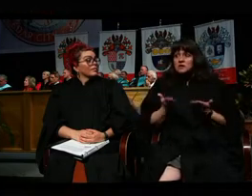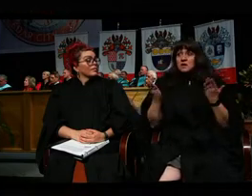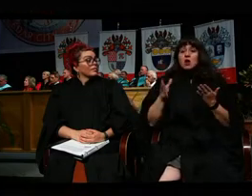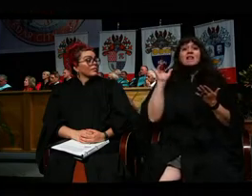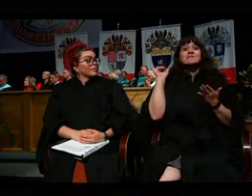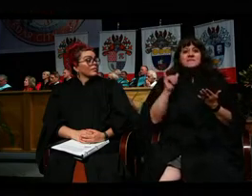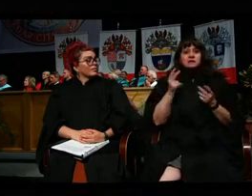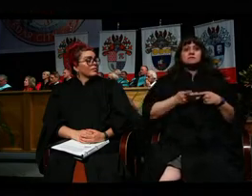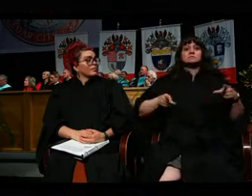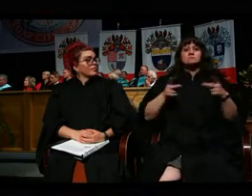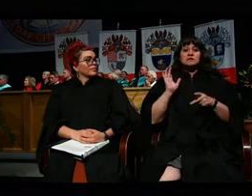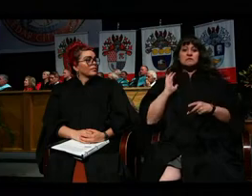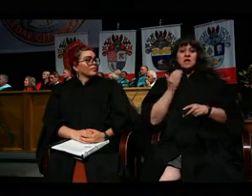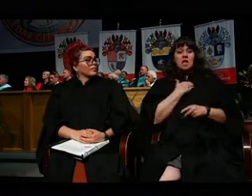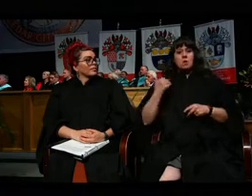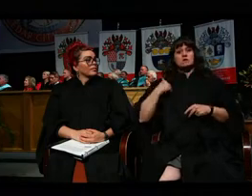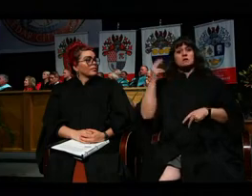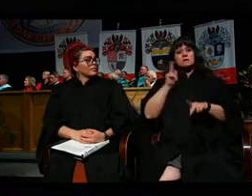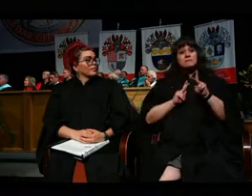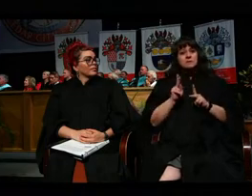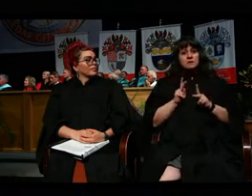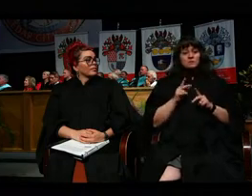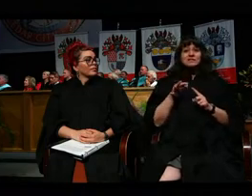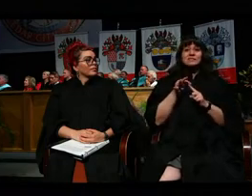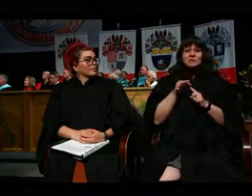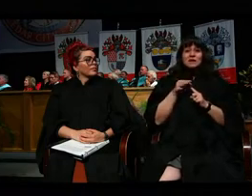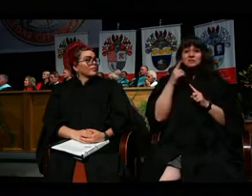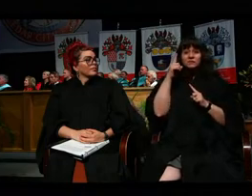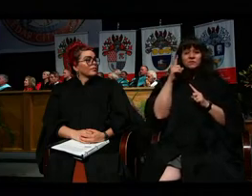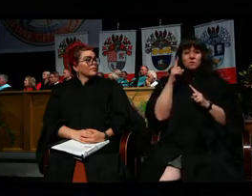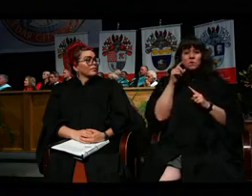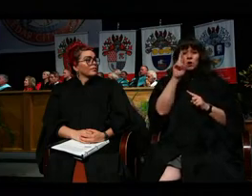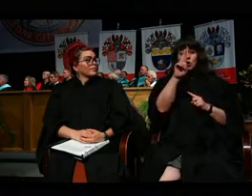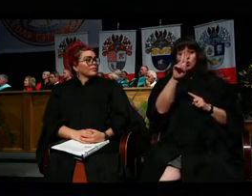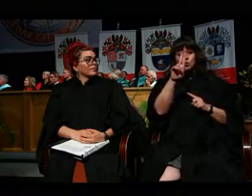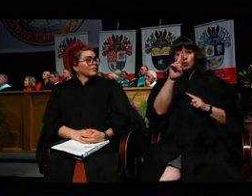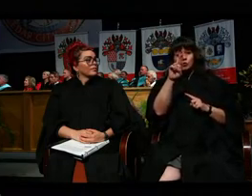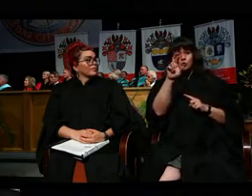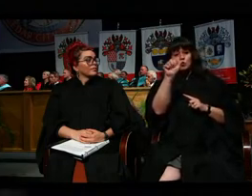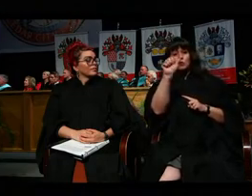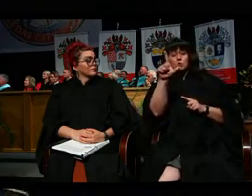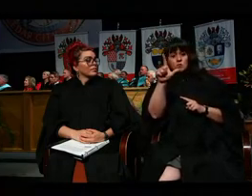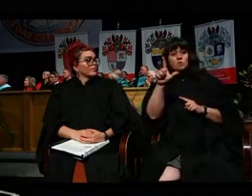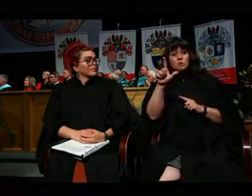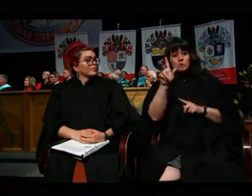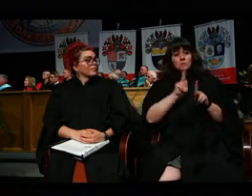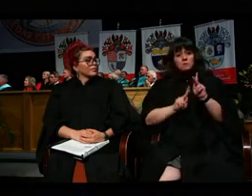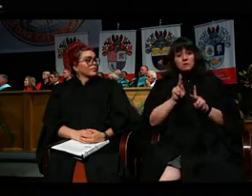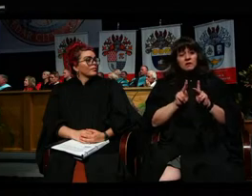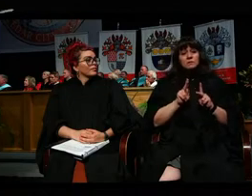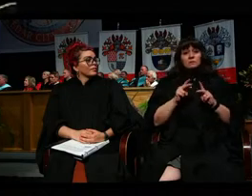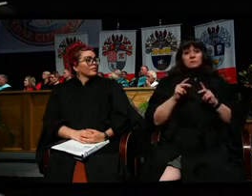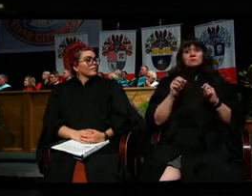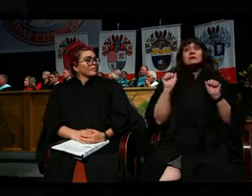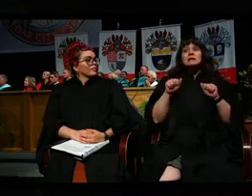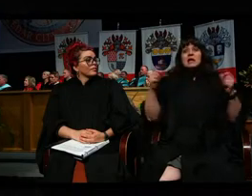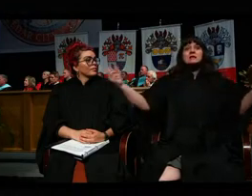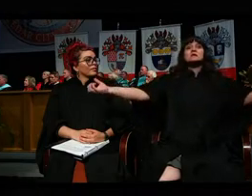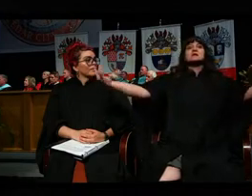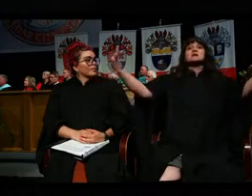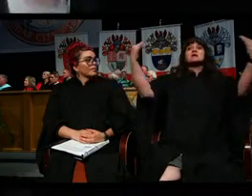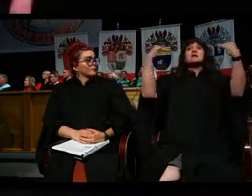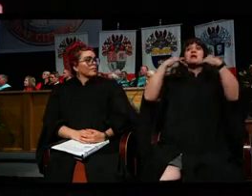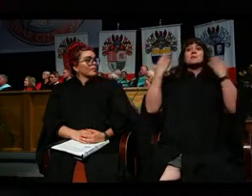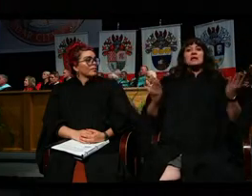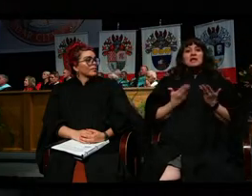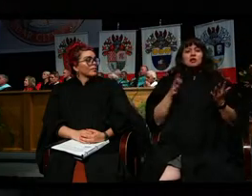young people, and might I say especially our rural young people, can come and have an opportunity here at SUU to learn